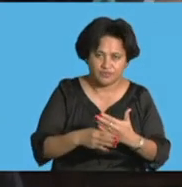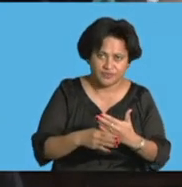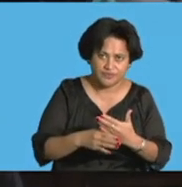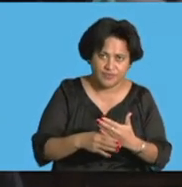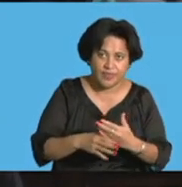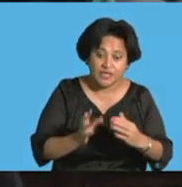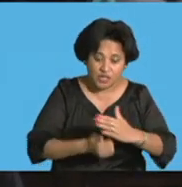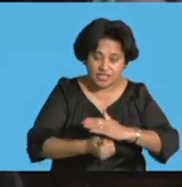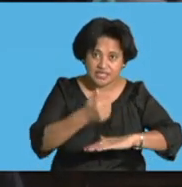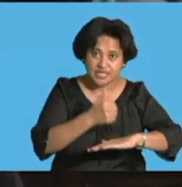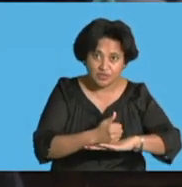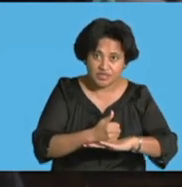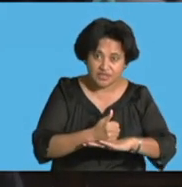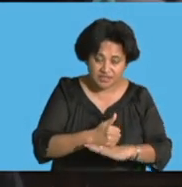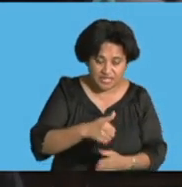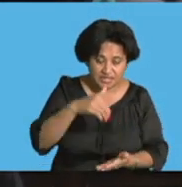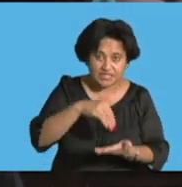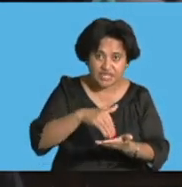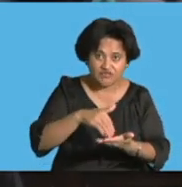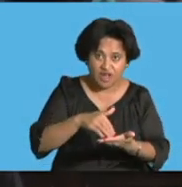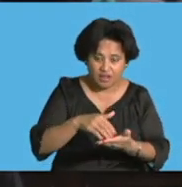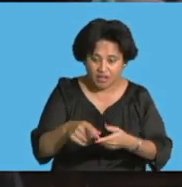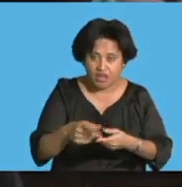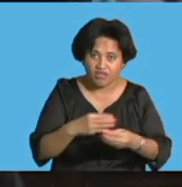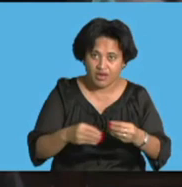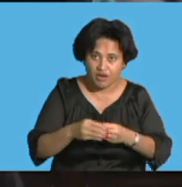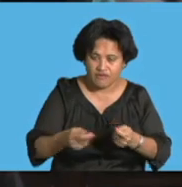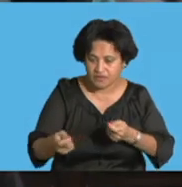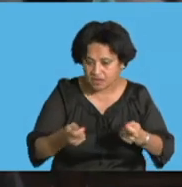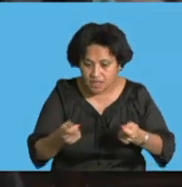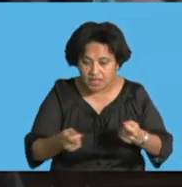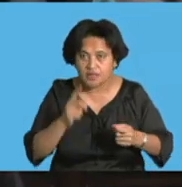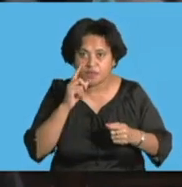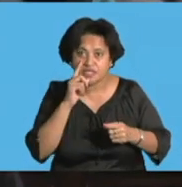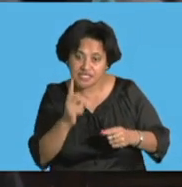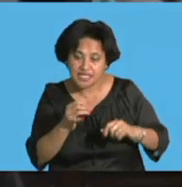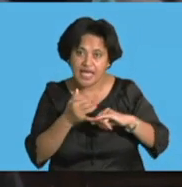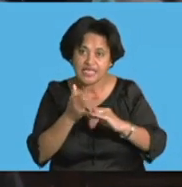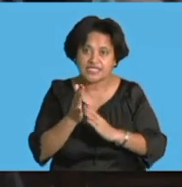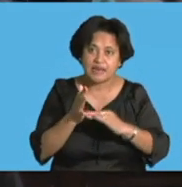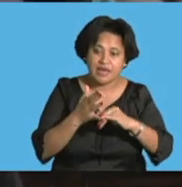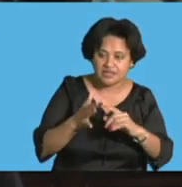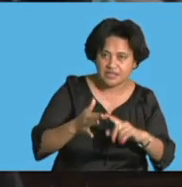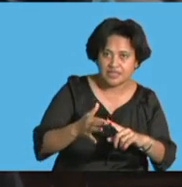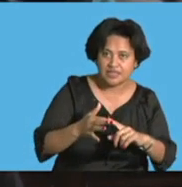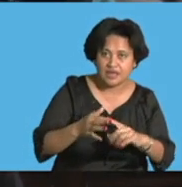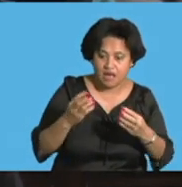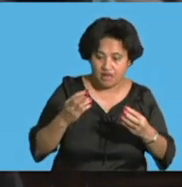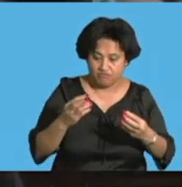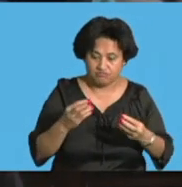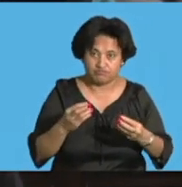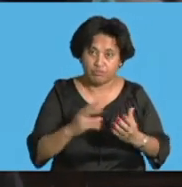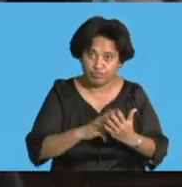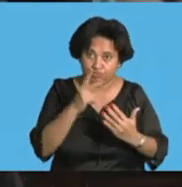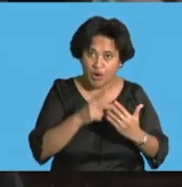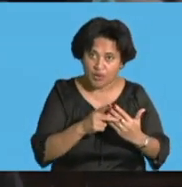establishment of a central coordinating unit will see MSME programs better coordinated across government.